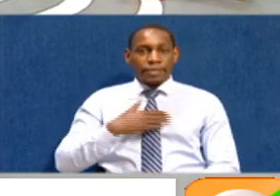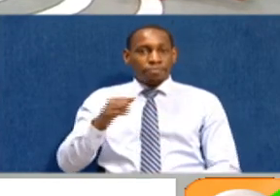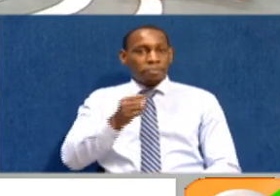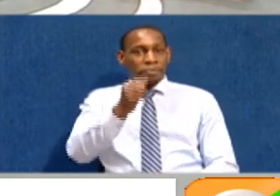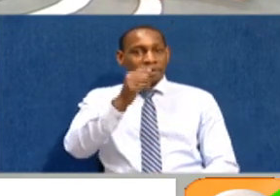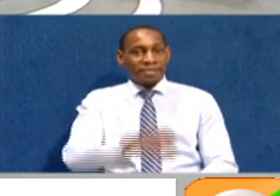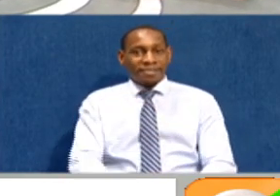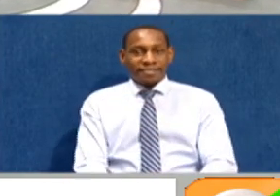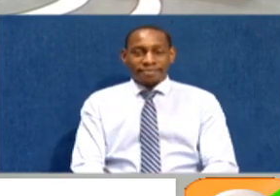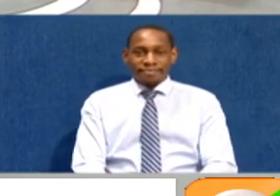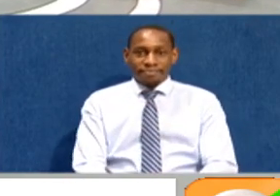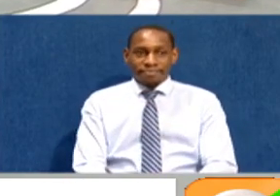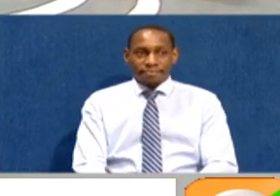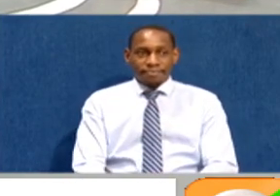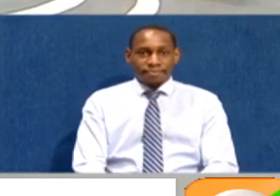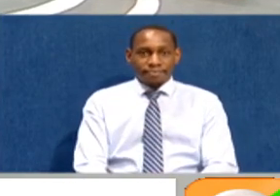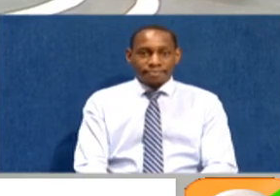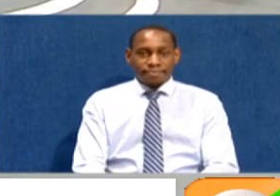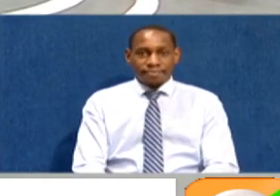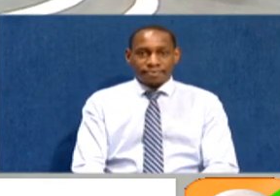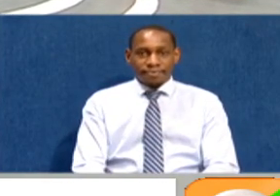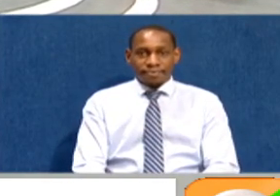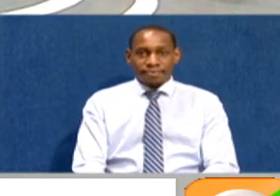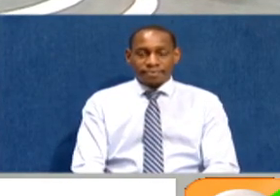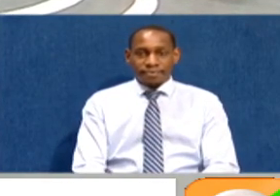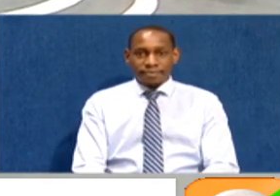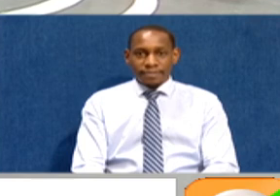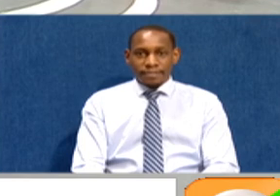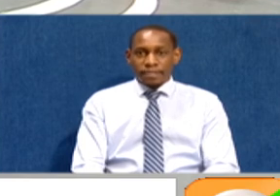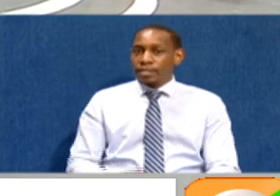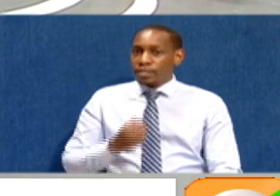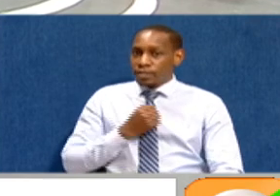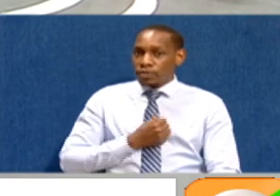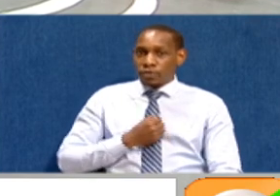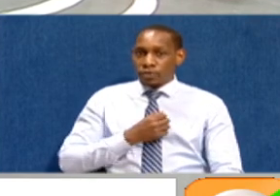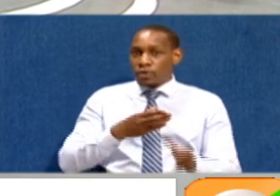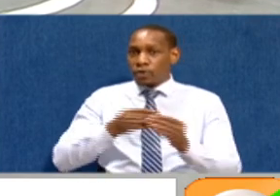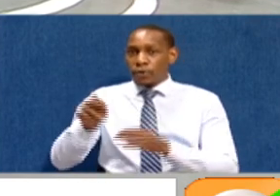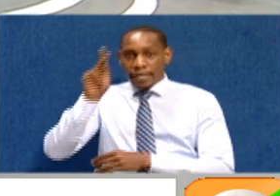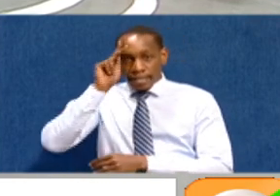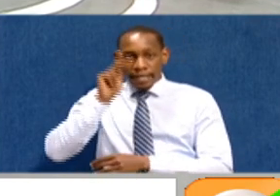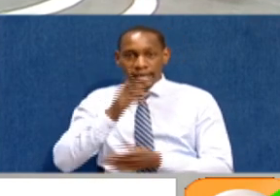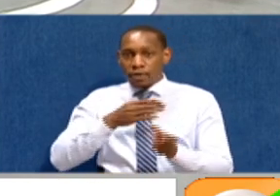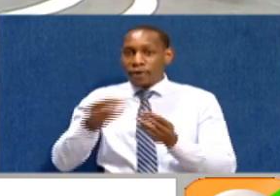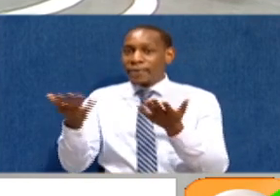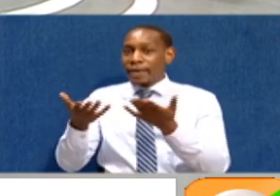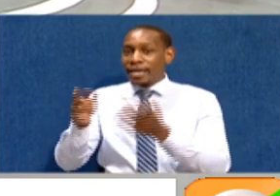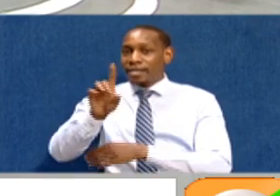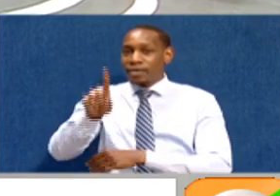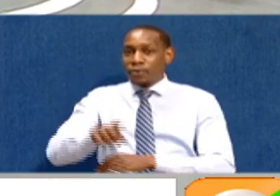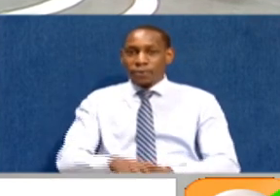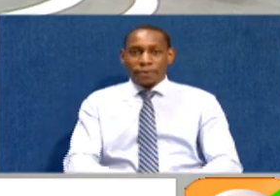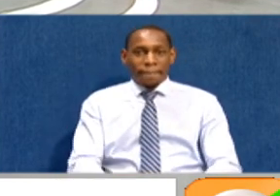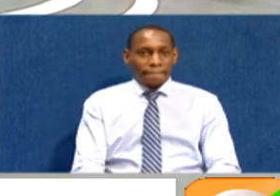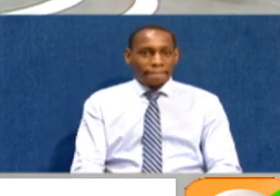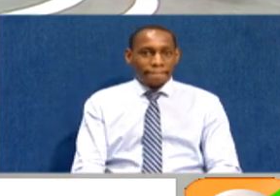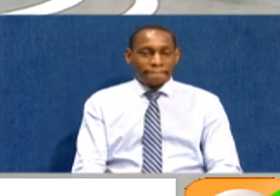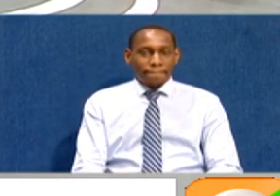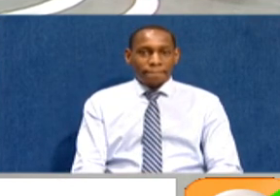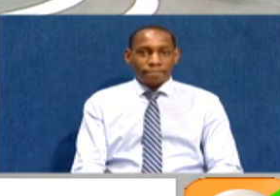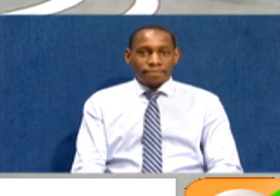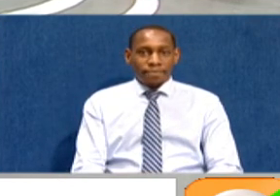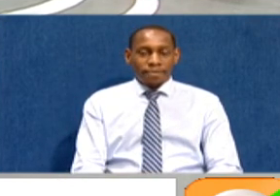We have a letter. Can you tell the otherwise, IG? I'm sorry, are you heading to Karen or where are you heading? I'm